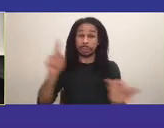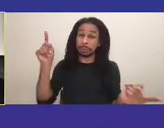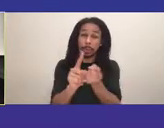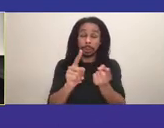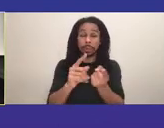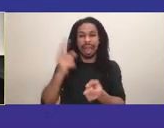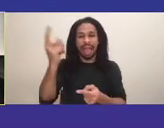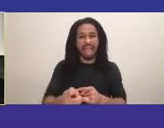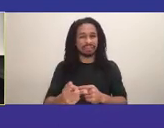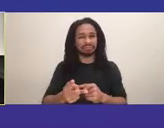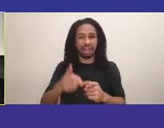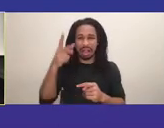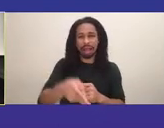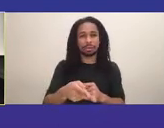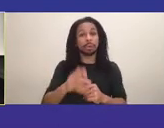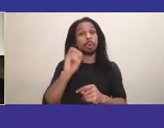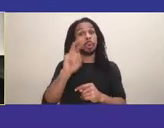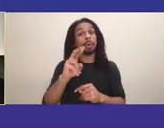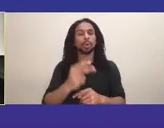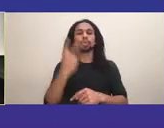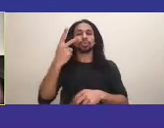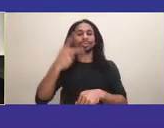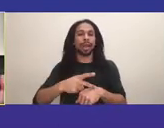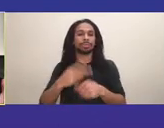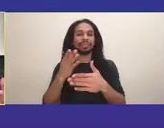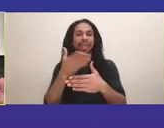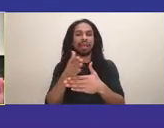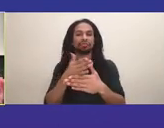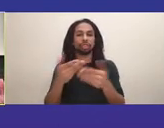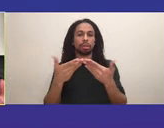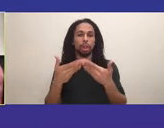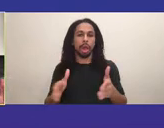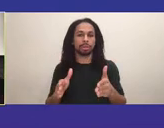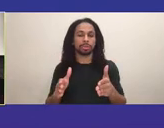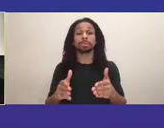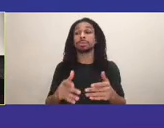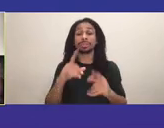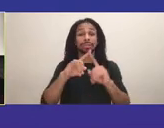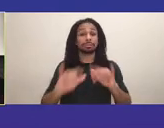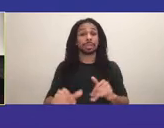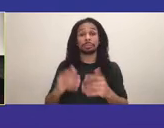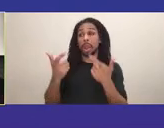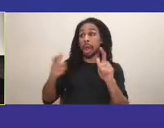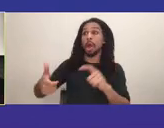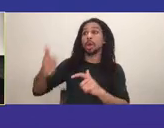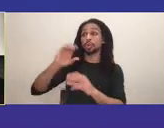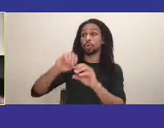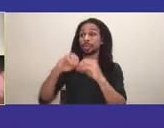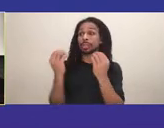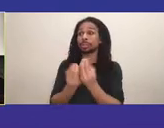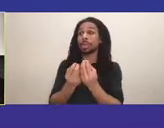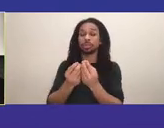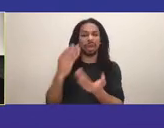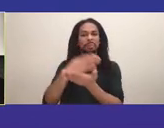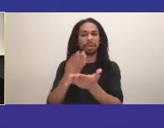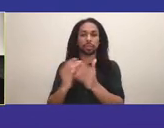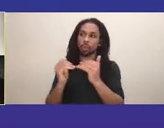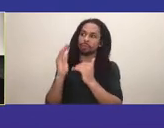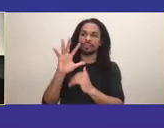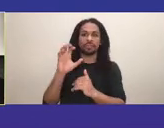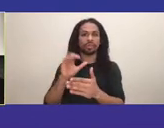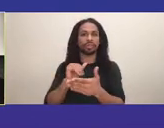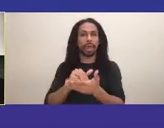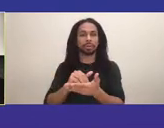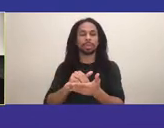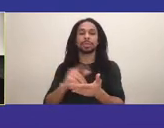half or more than two times the average loss, while larger organizations with budgets of over 500,000 shrunk